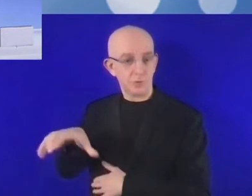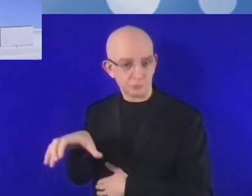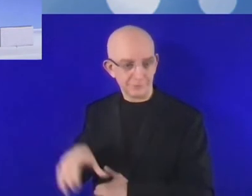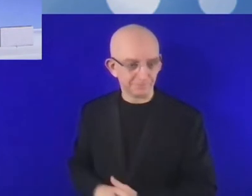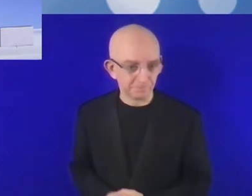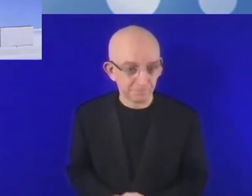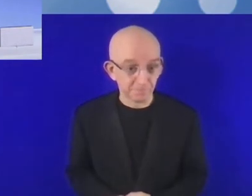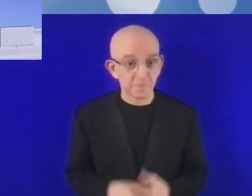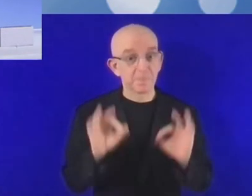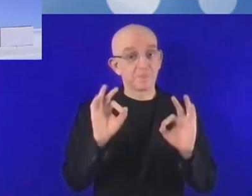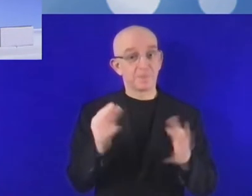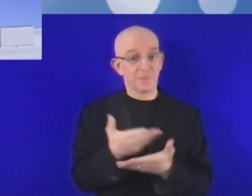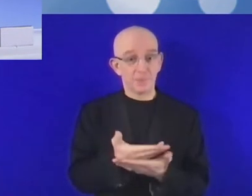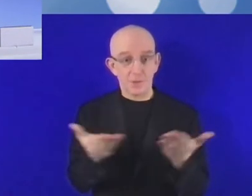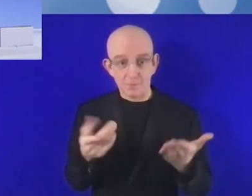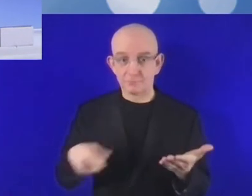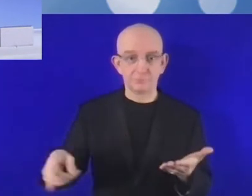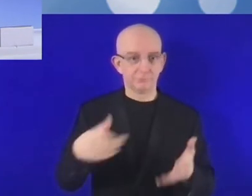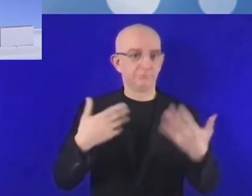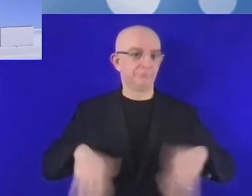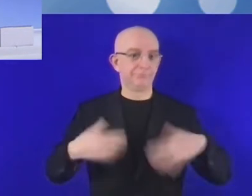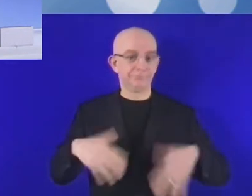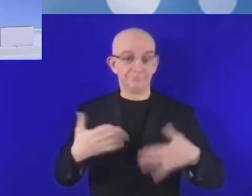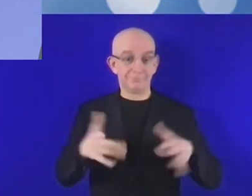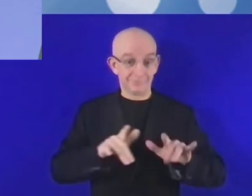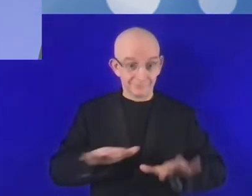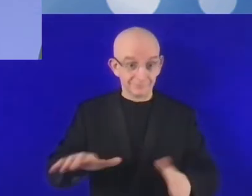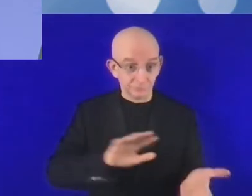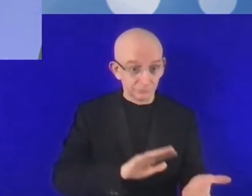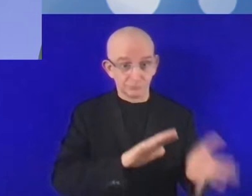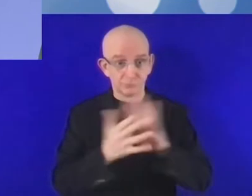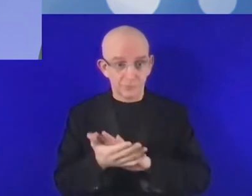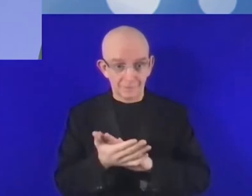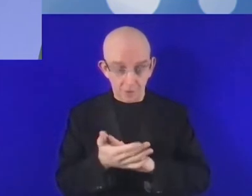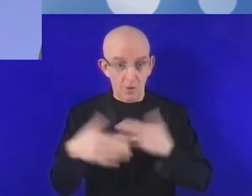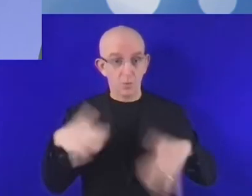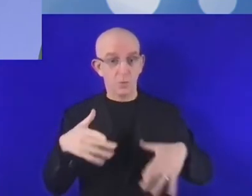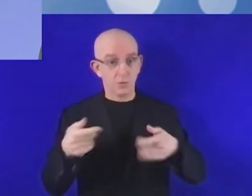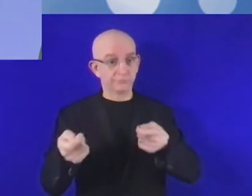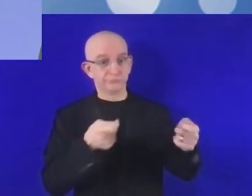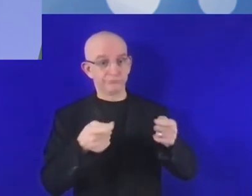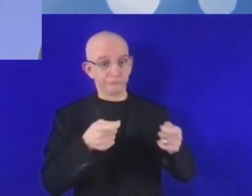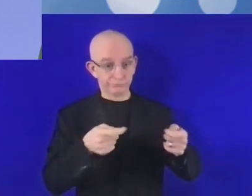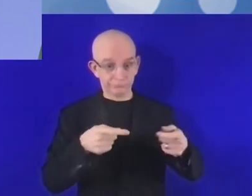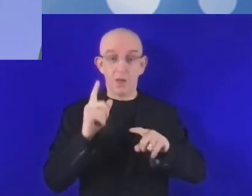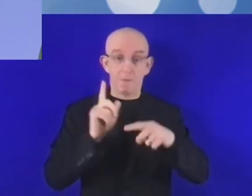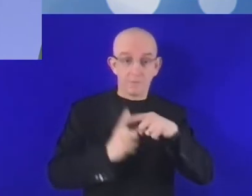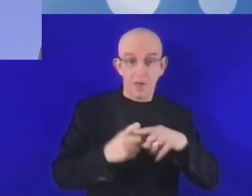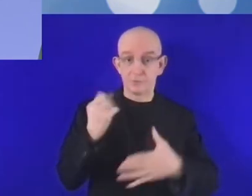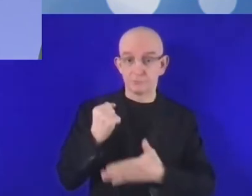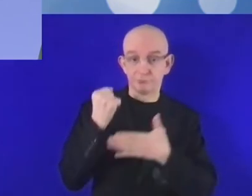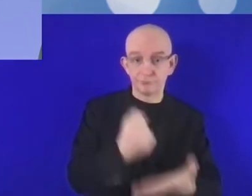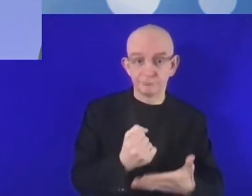funding are today the most important topics digital transformation is a complex process that carries enormous